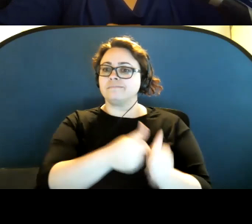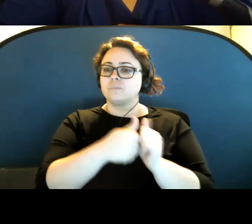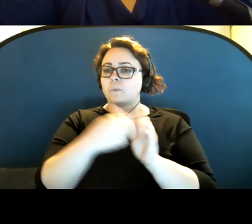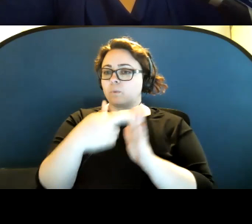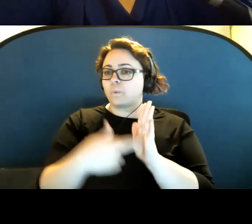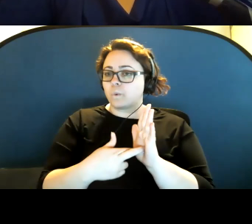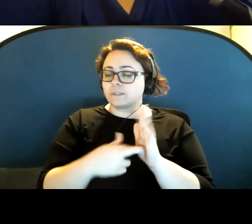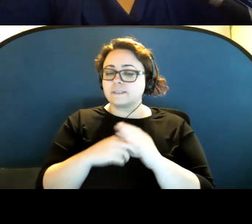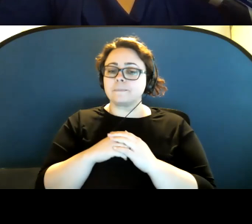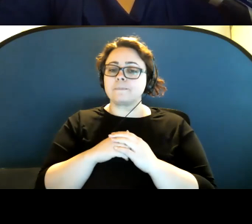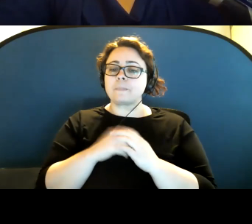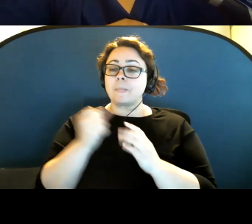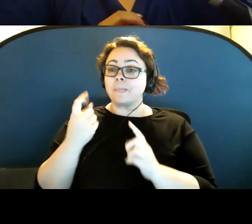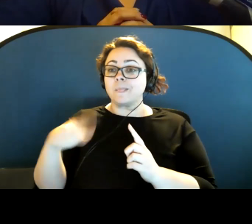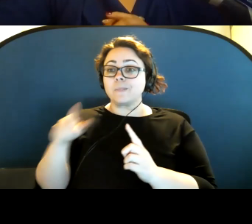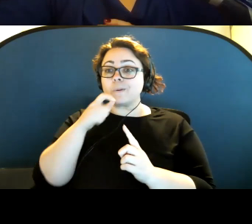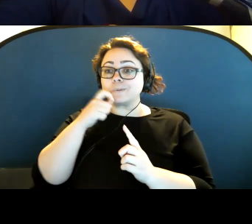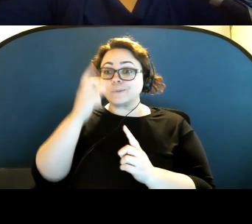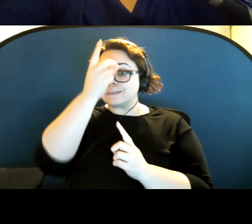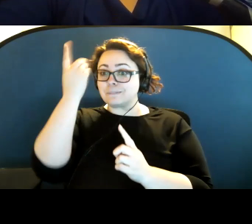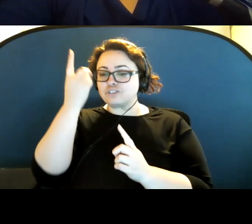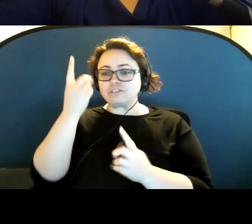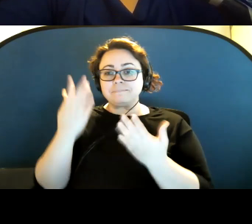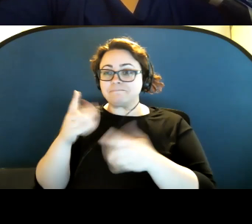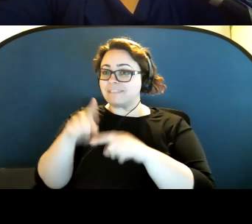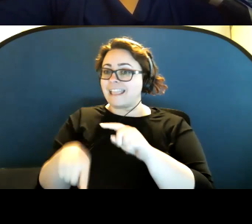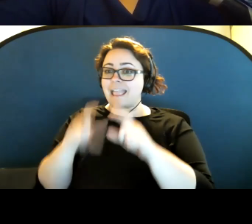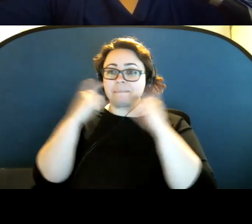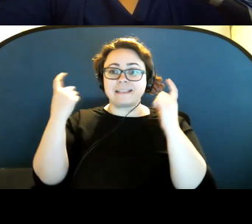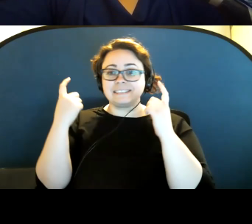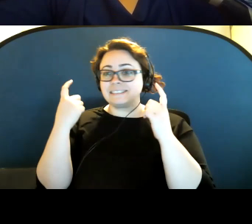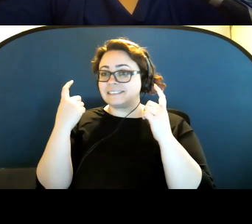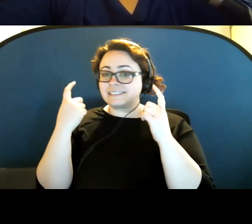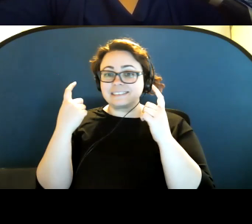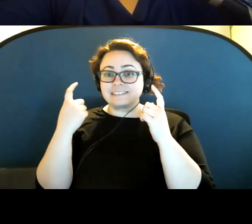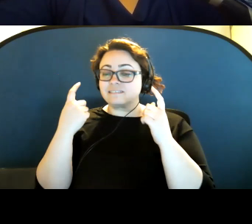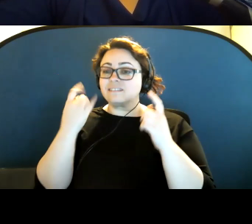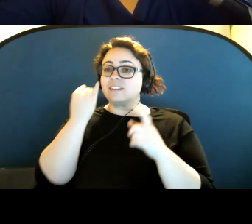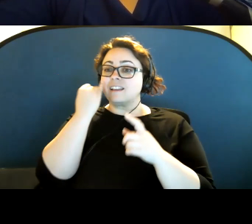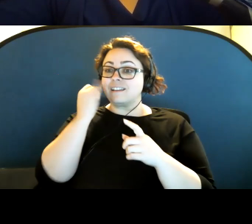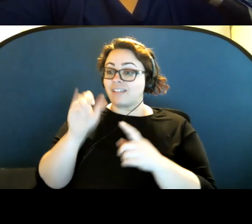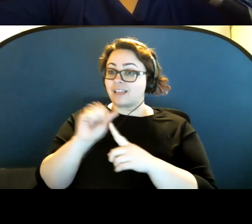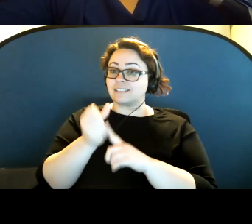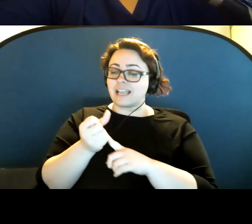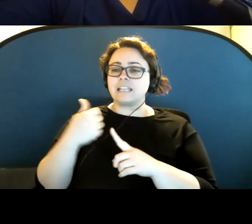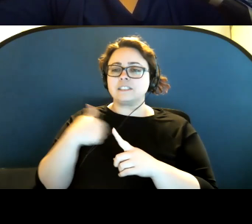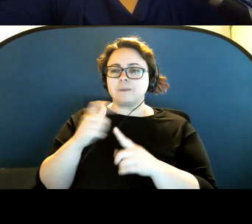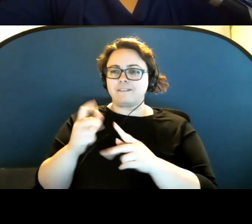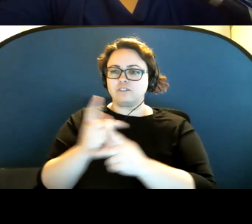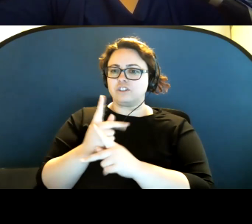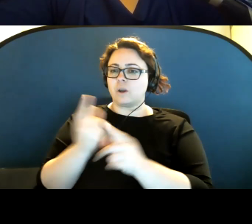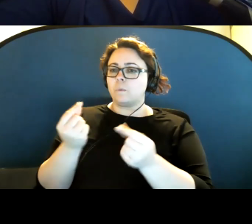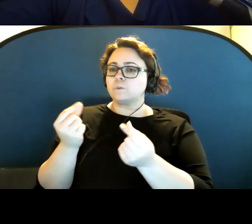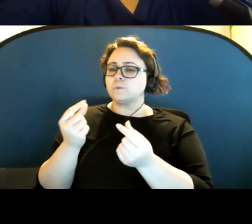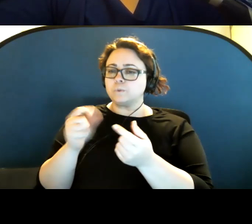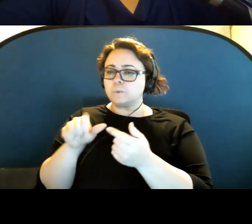with dementia are not able to wear masks. And if that's the case, we have to work with that. And that might mean there are